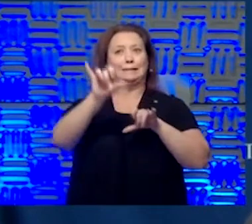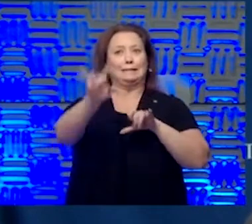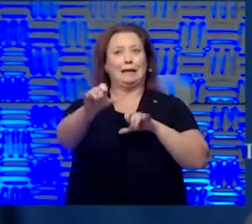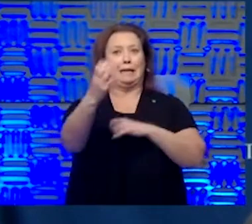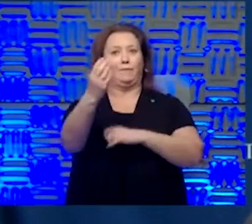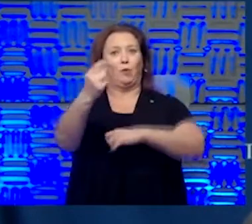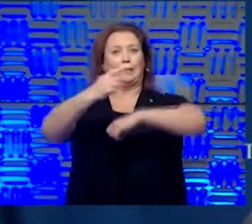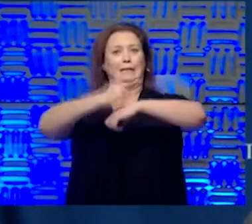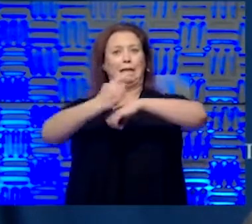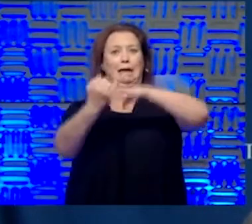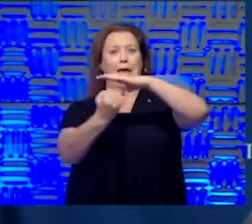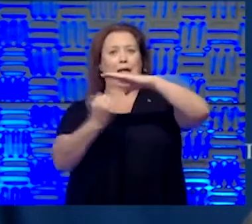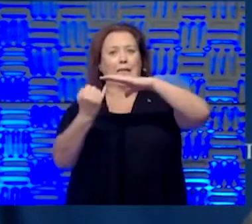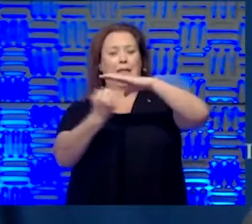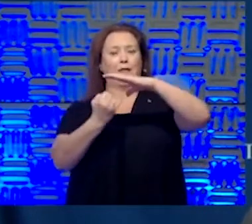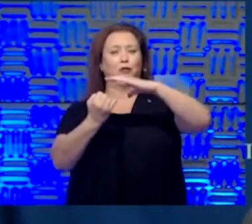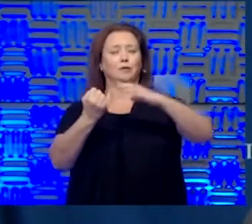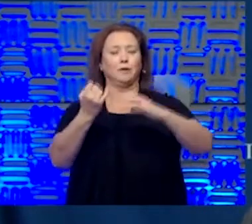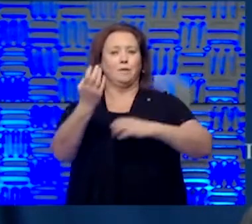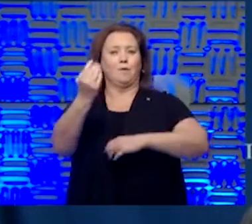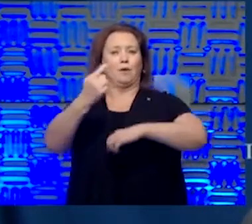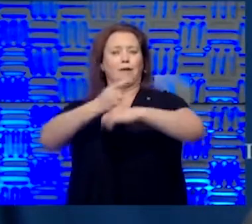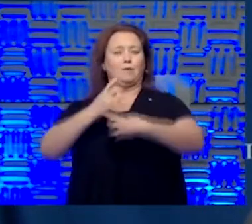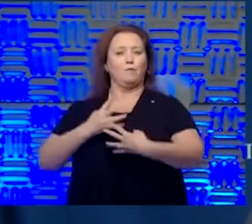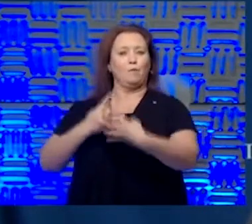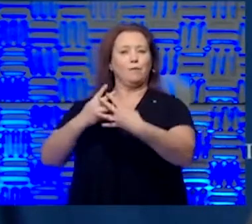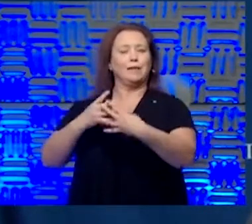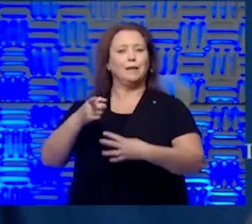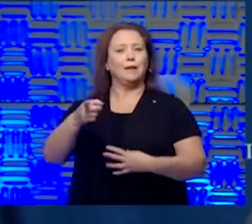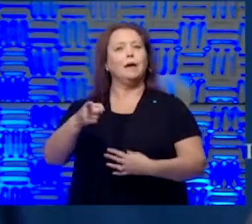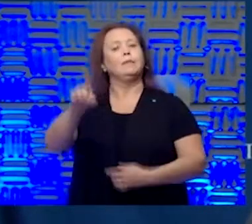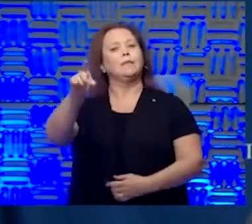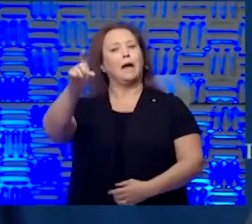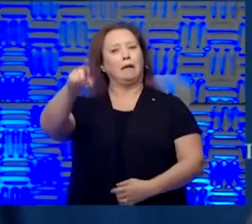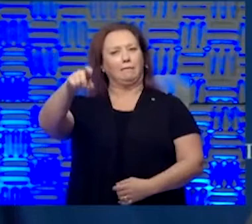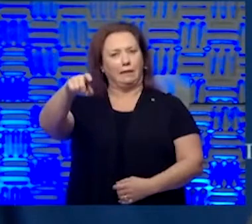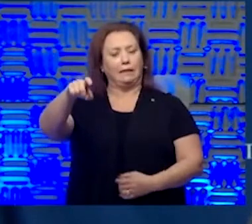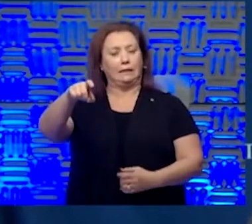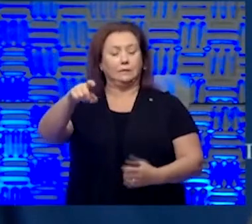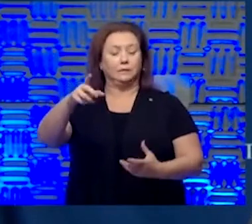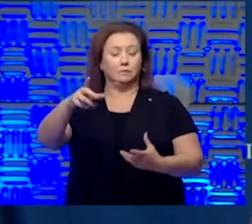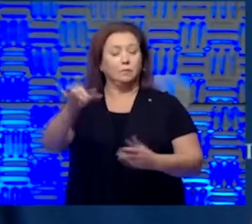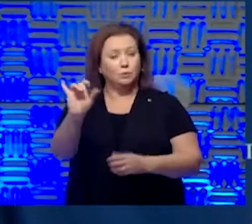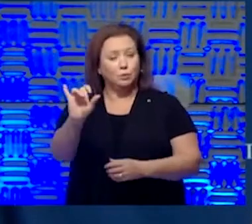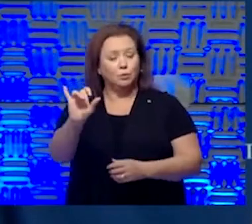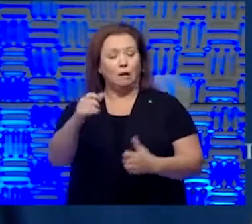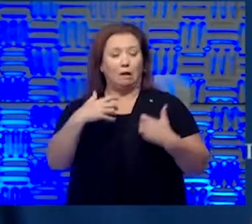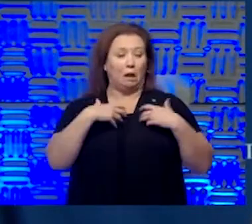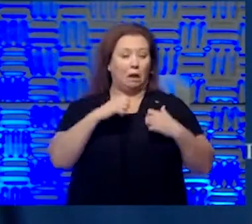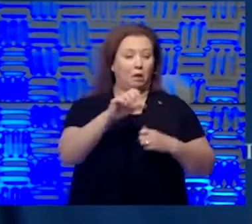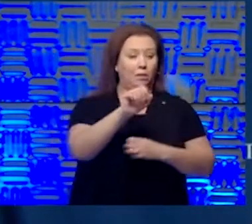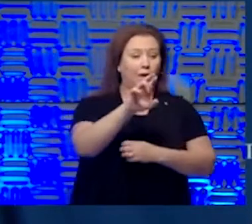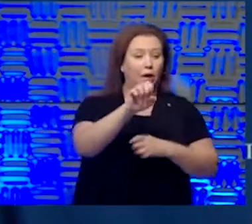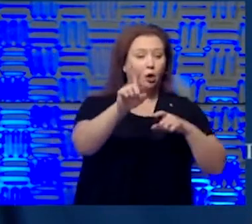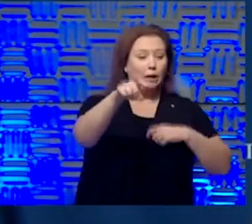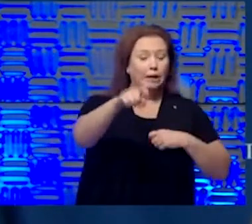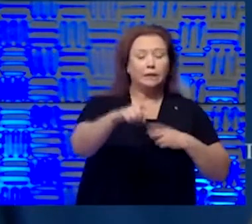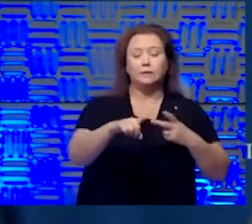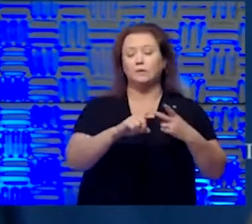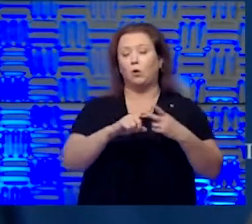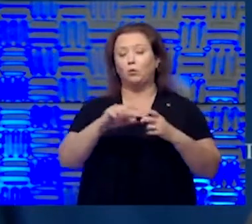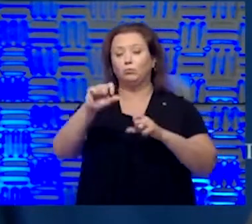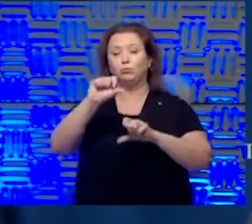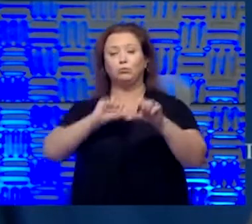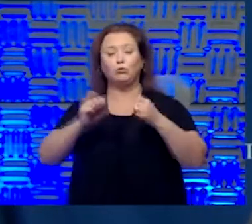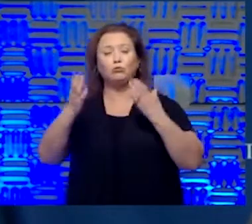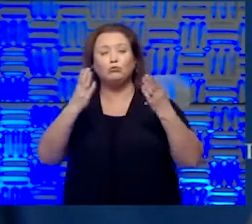14-day isolation or quarantine after that, but also if they have some needs, whether that's healthcare needs or some of these social service needs, we want to